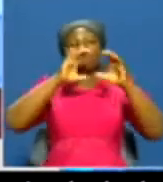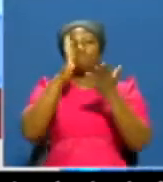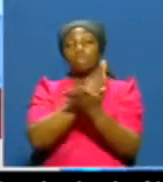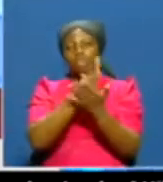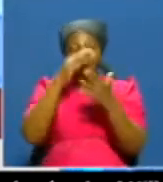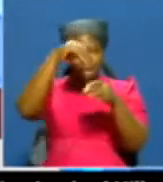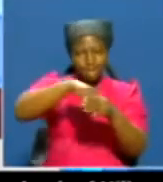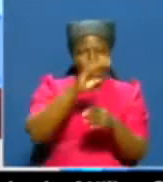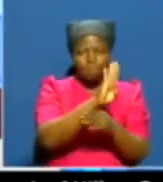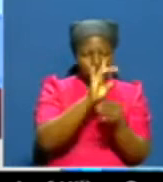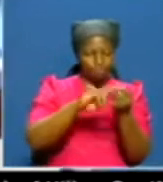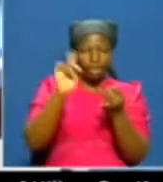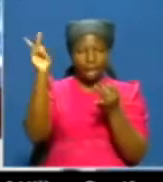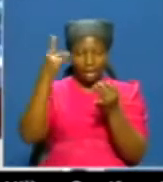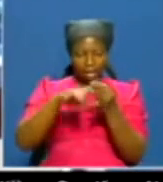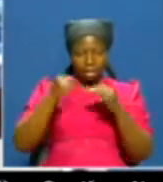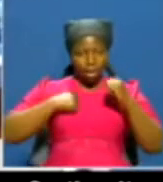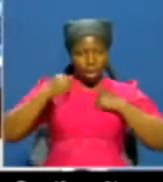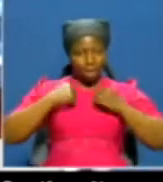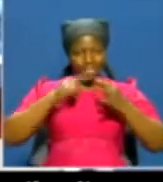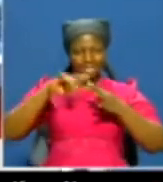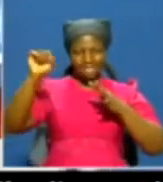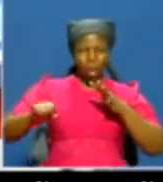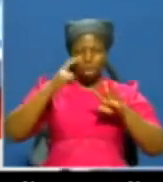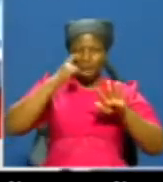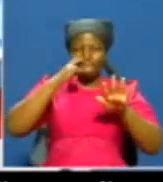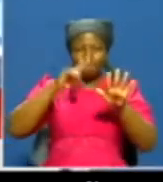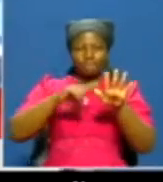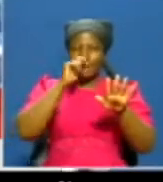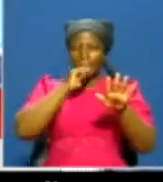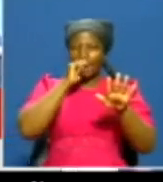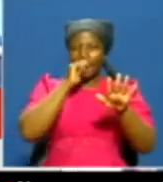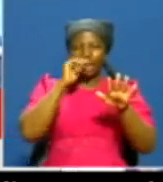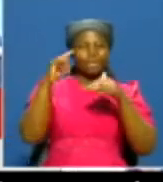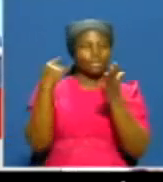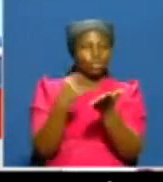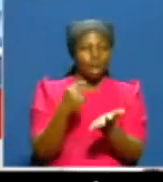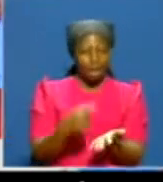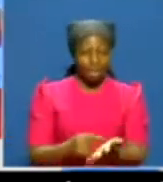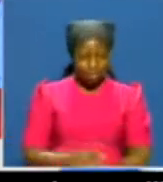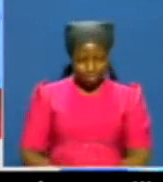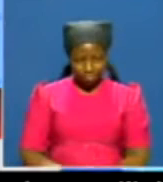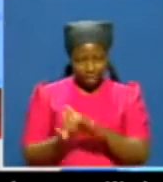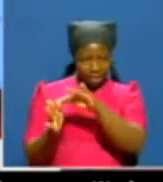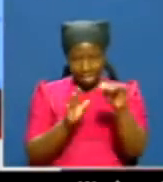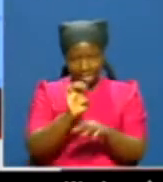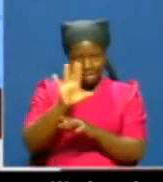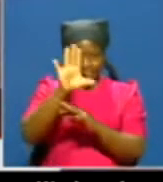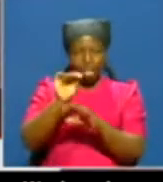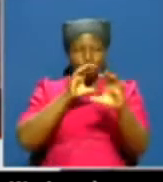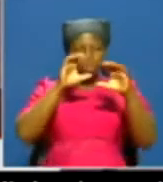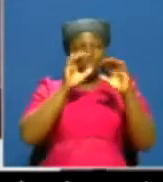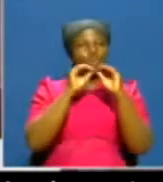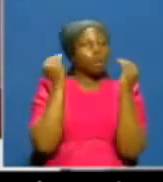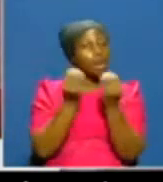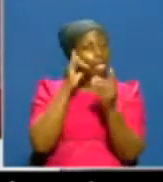Burundi, Kenya, Rwanda, South Sudan, Tanzania, and Uganda. East African Communication Organization